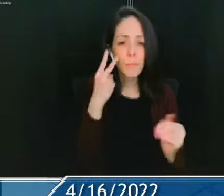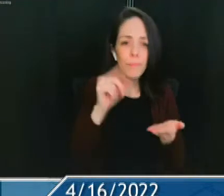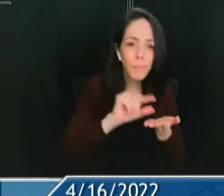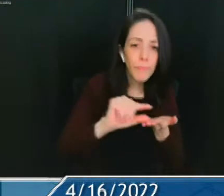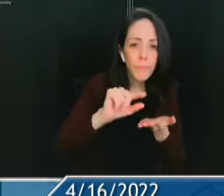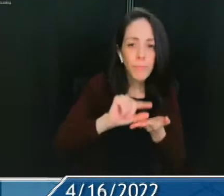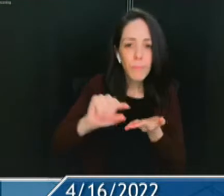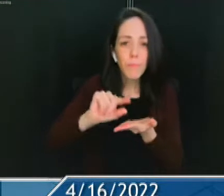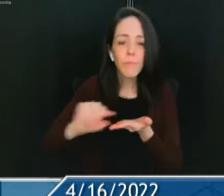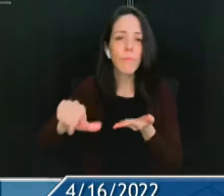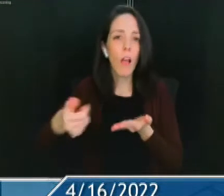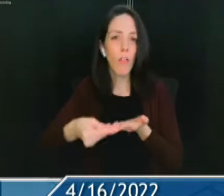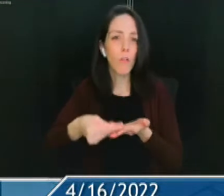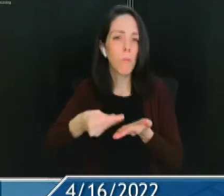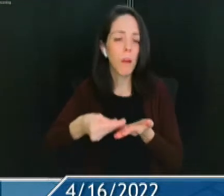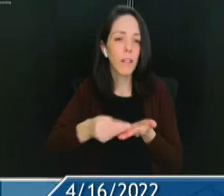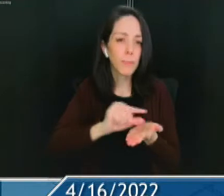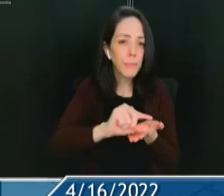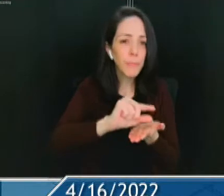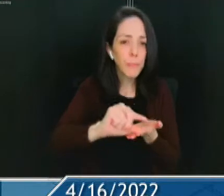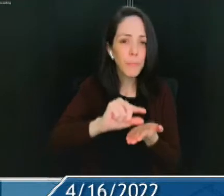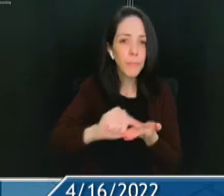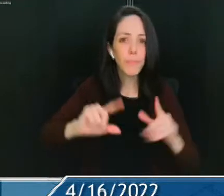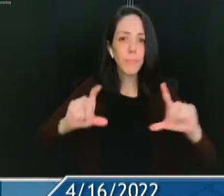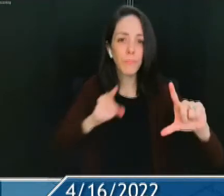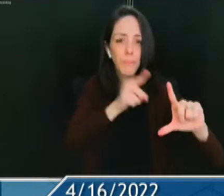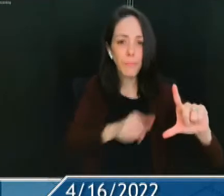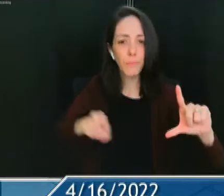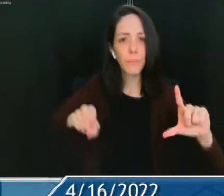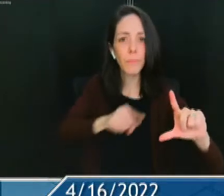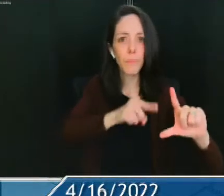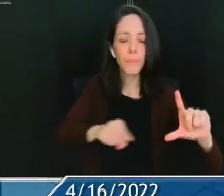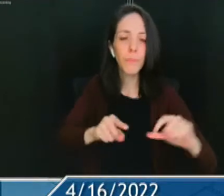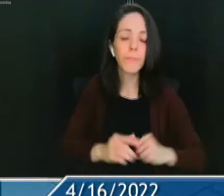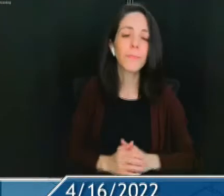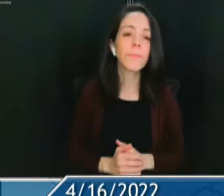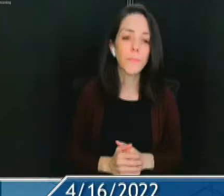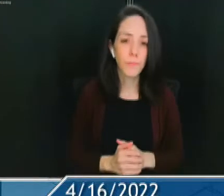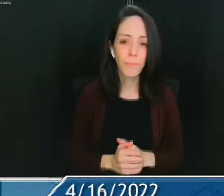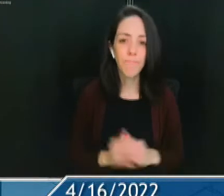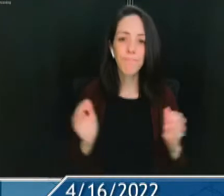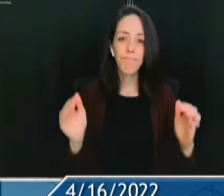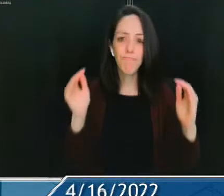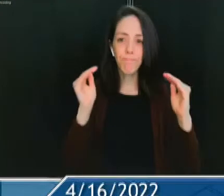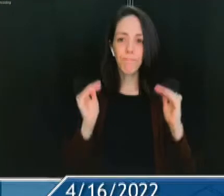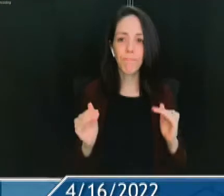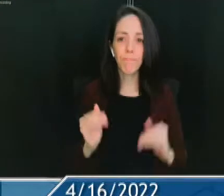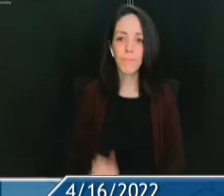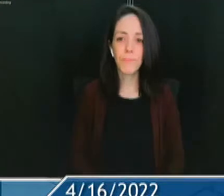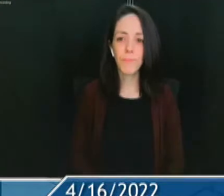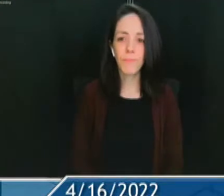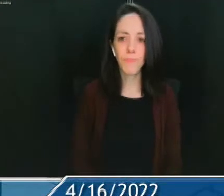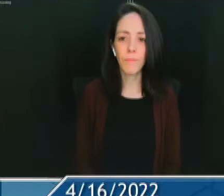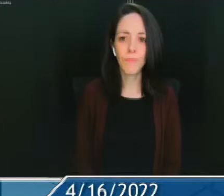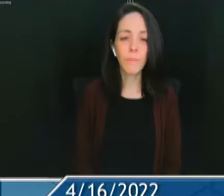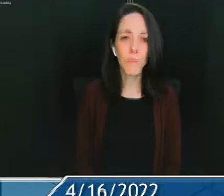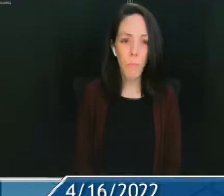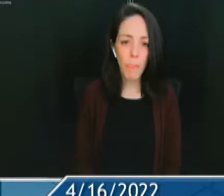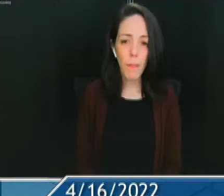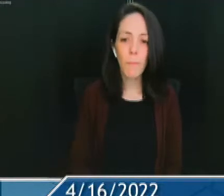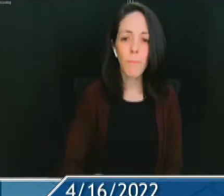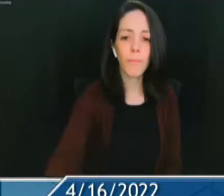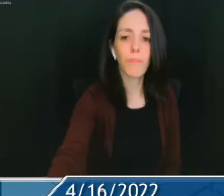other of our budget across the other services on this slide. Next slide, please. So something that I always like